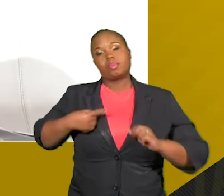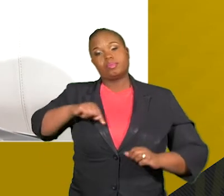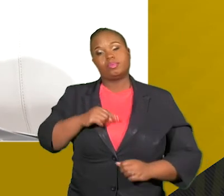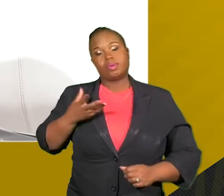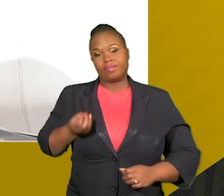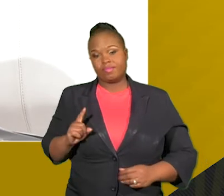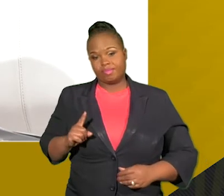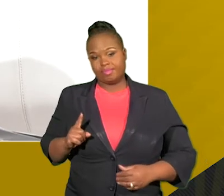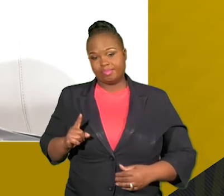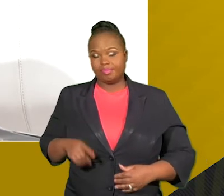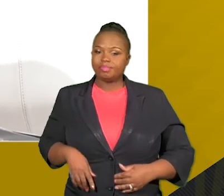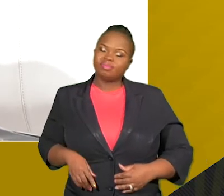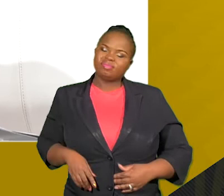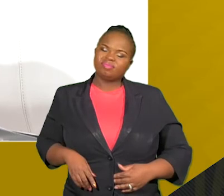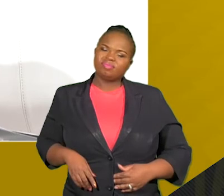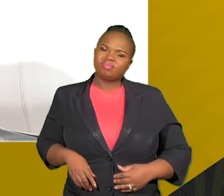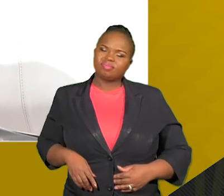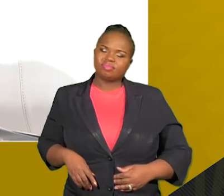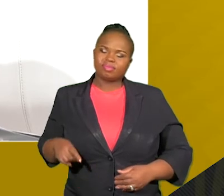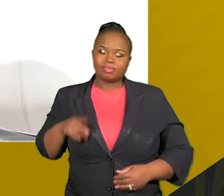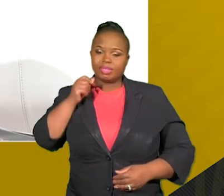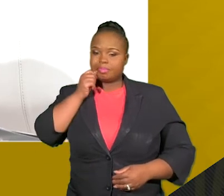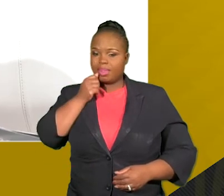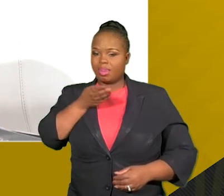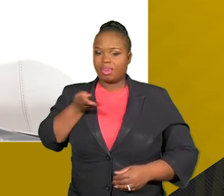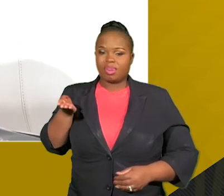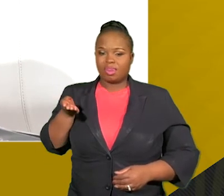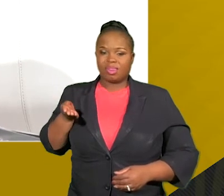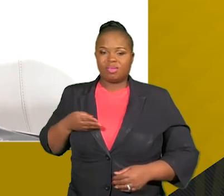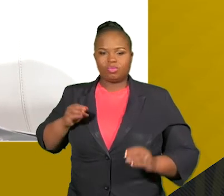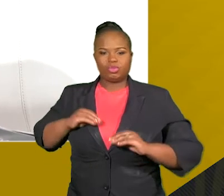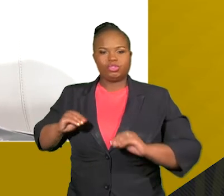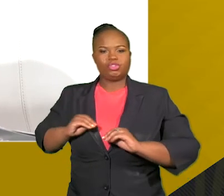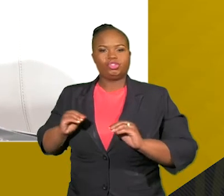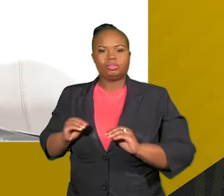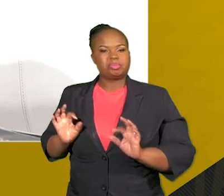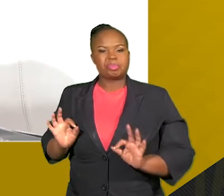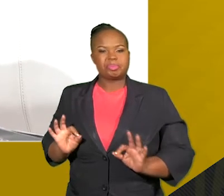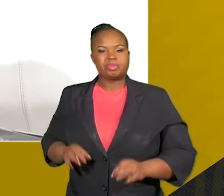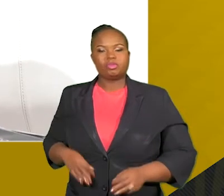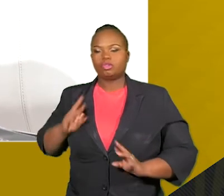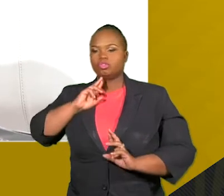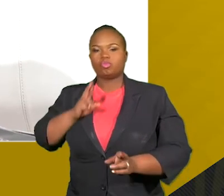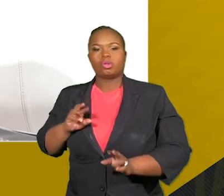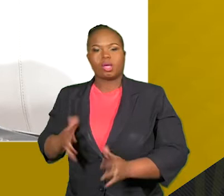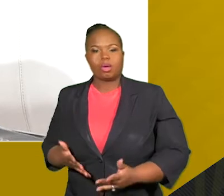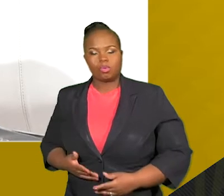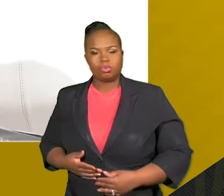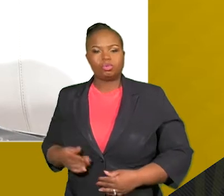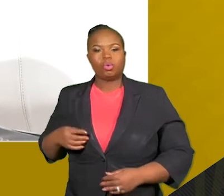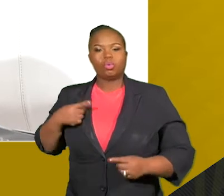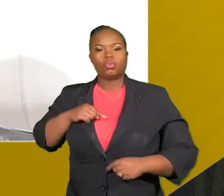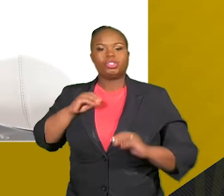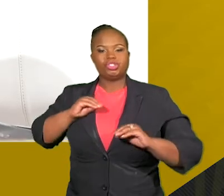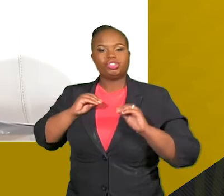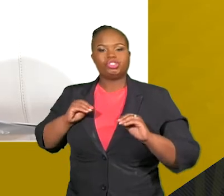is we are not teaching these men how to respond to situation. Instead, we teach them how to react.